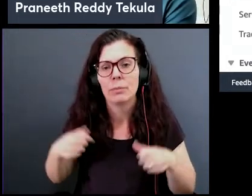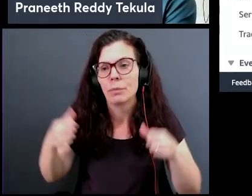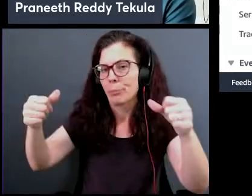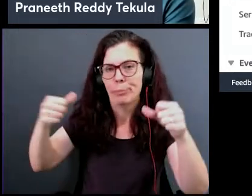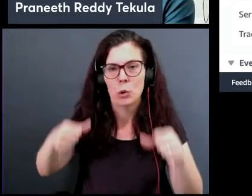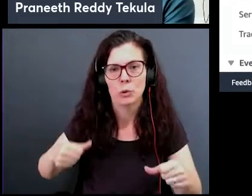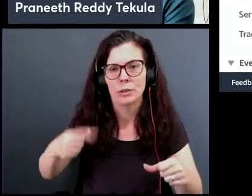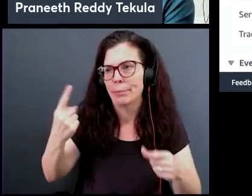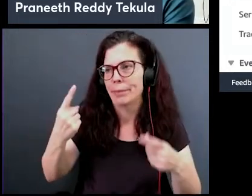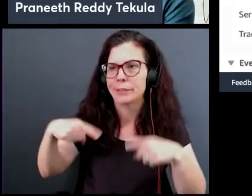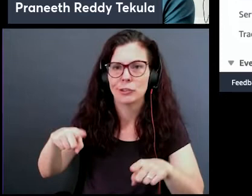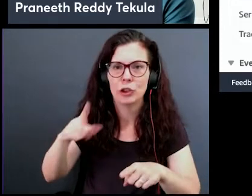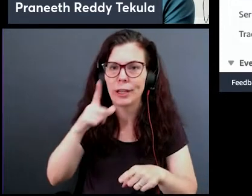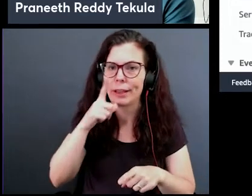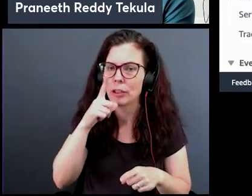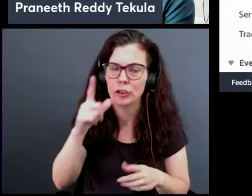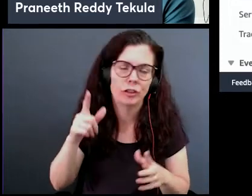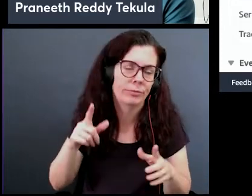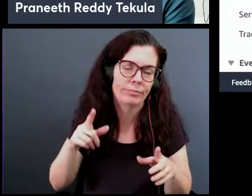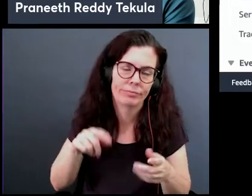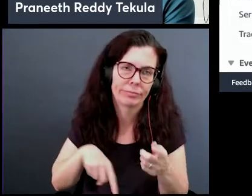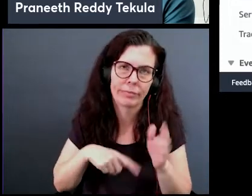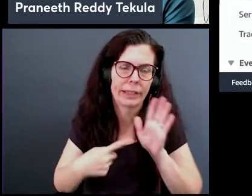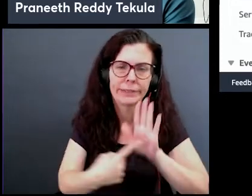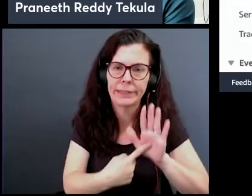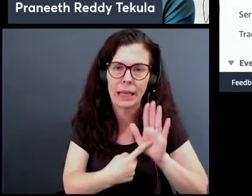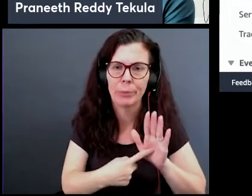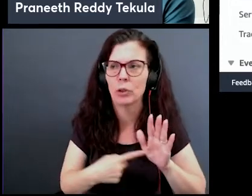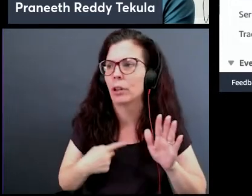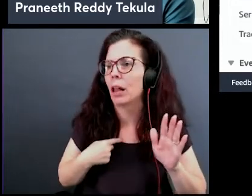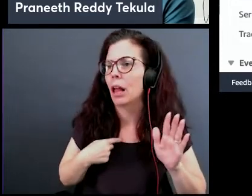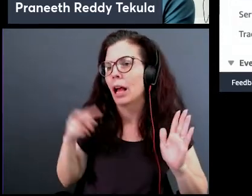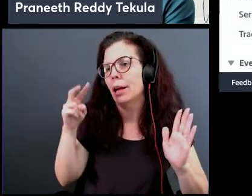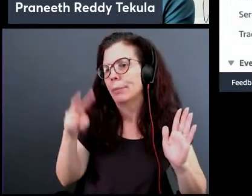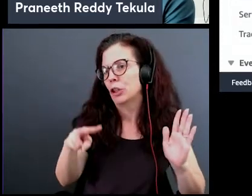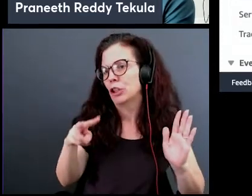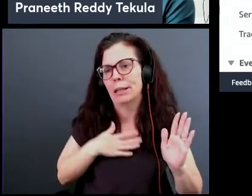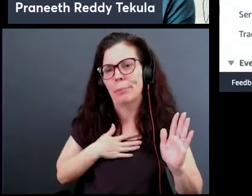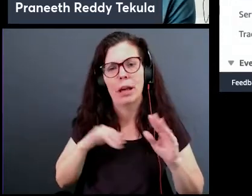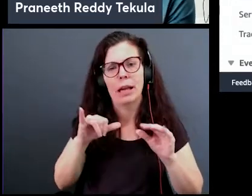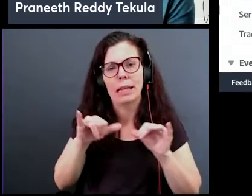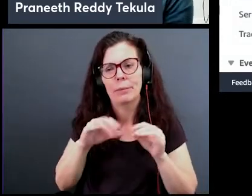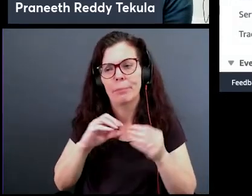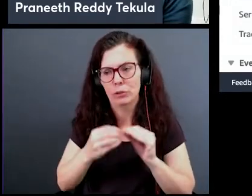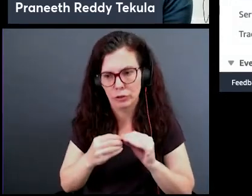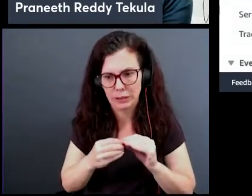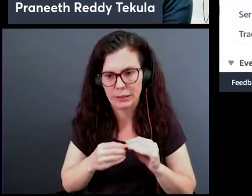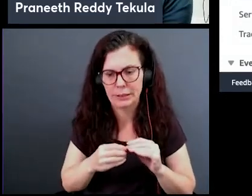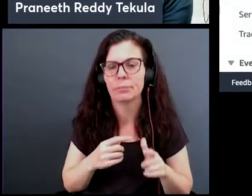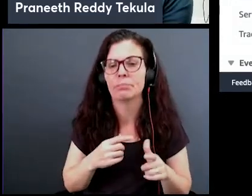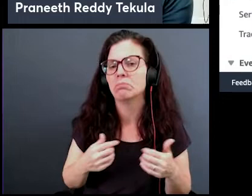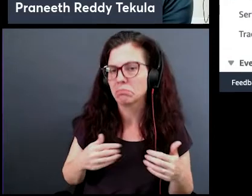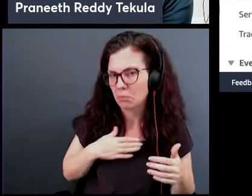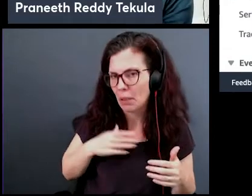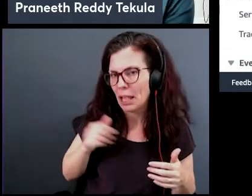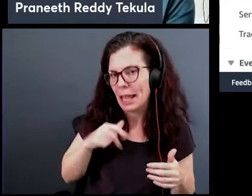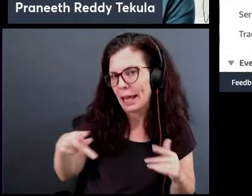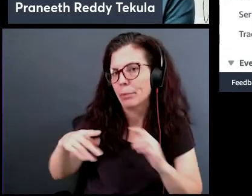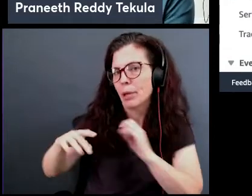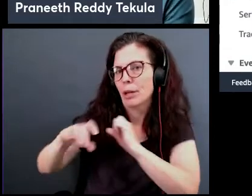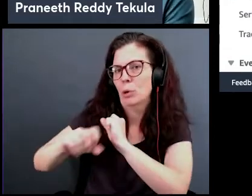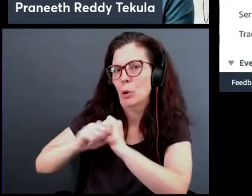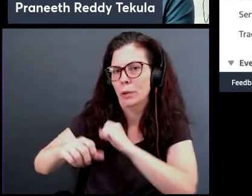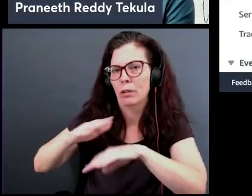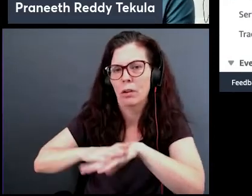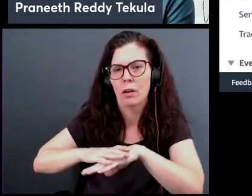lunch let's say I'm looking at my metrics, right? And I have an app and I'm promoting my app on social media